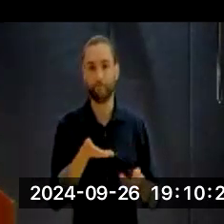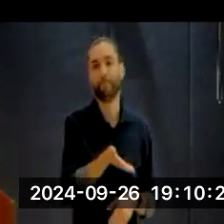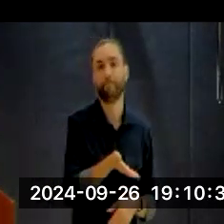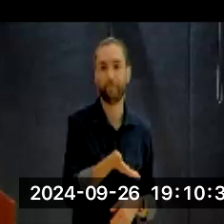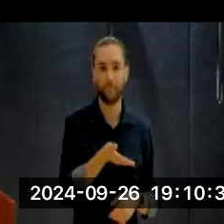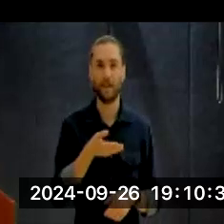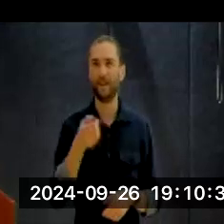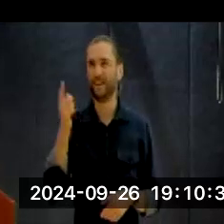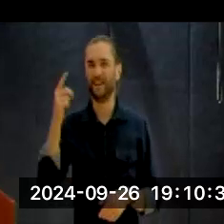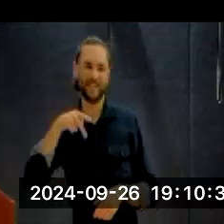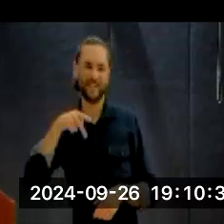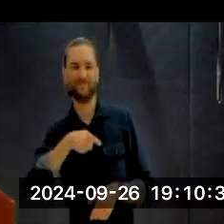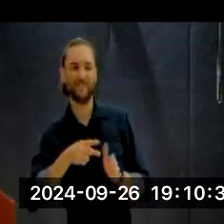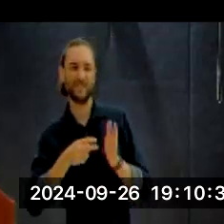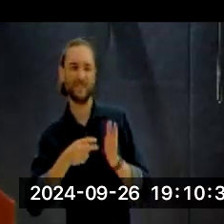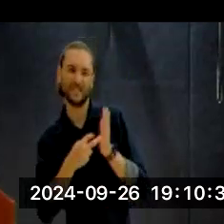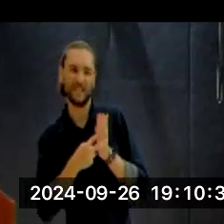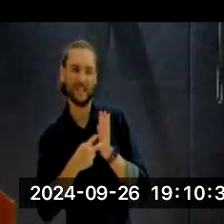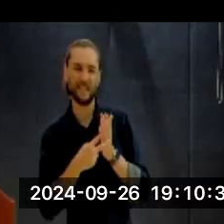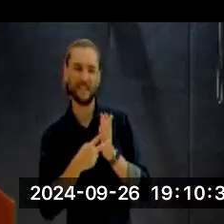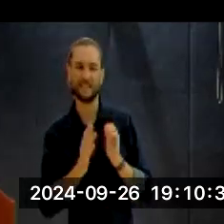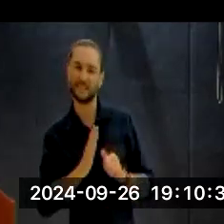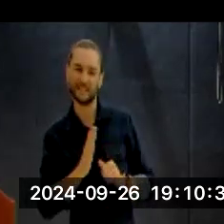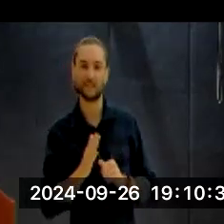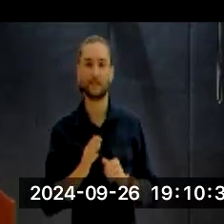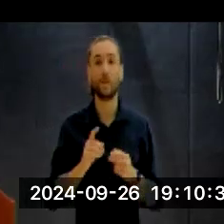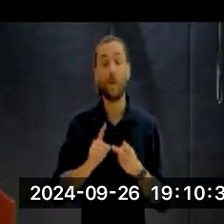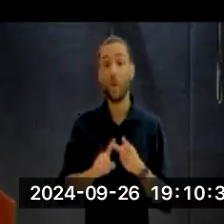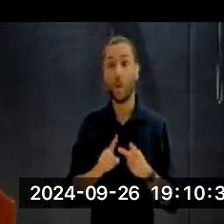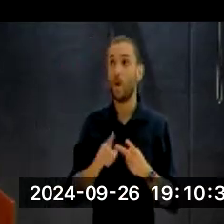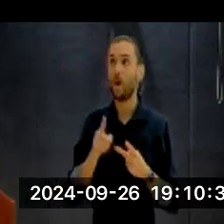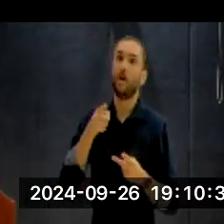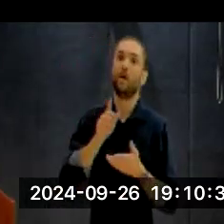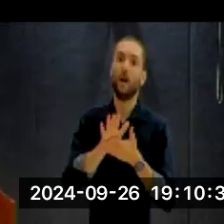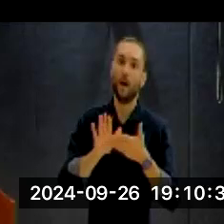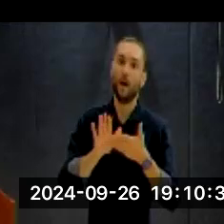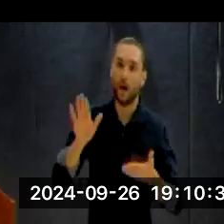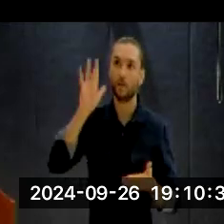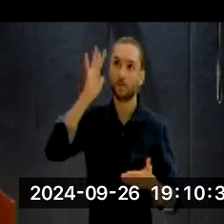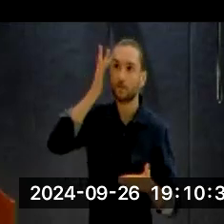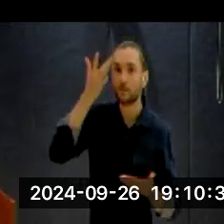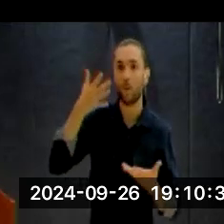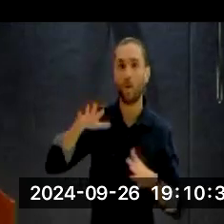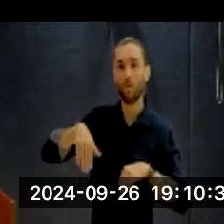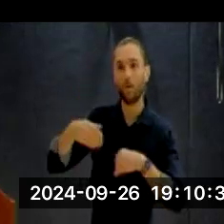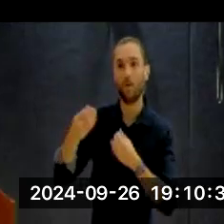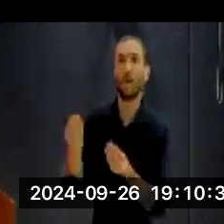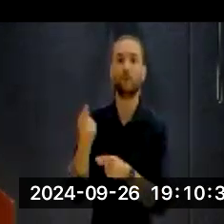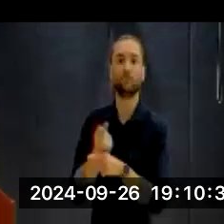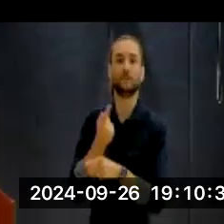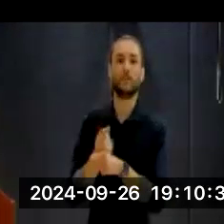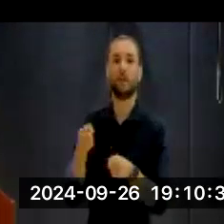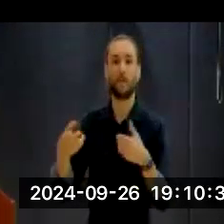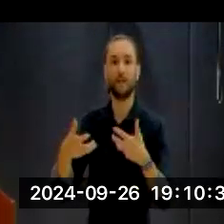cheating, or you know, it's just a hassle when it comes to certain colleges just to get a reasonable accommodation. So there's a lot